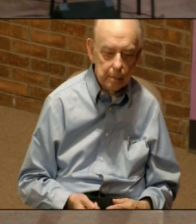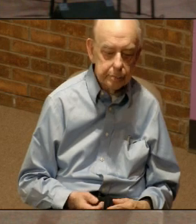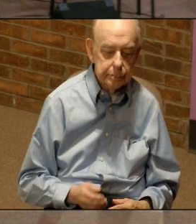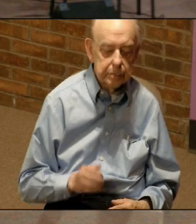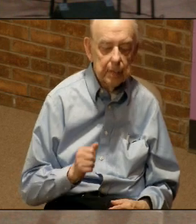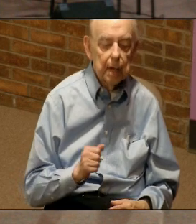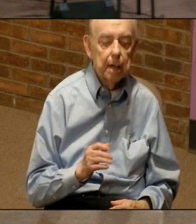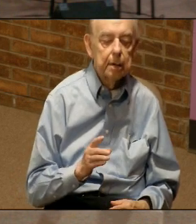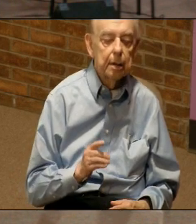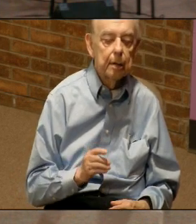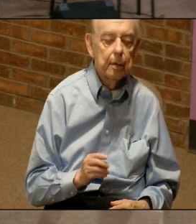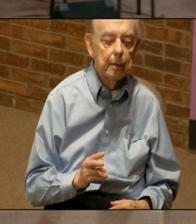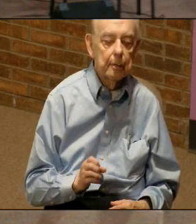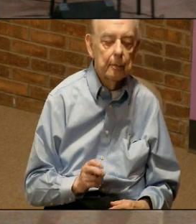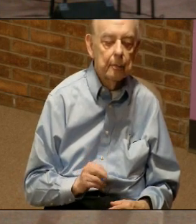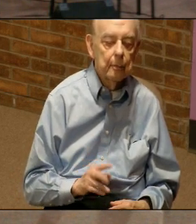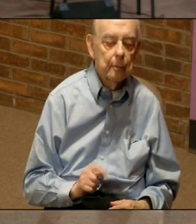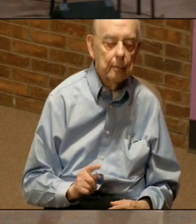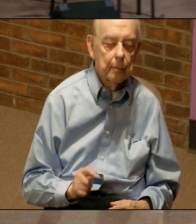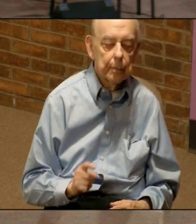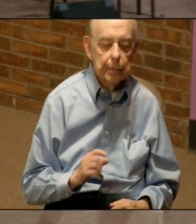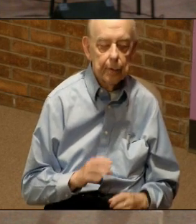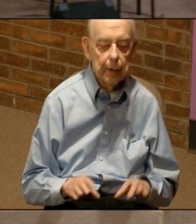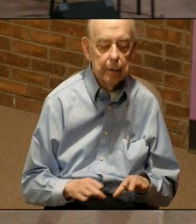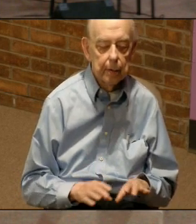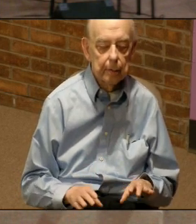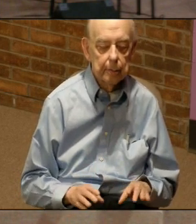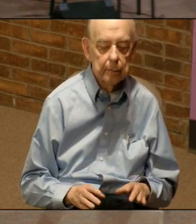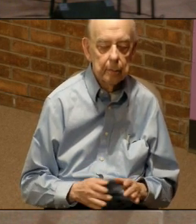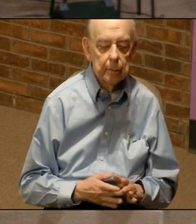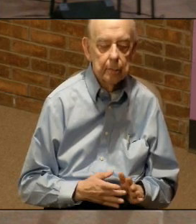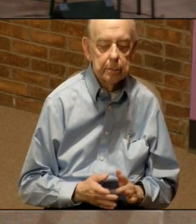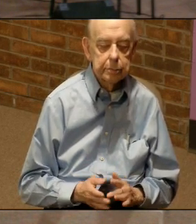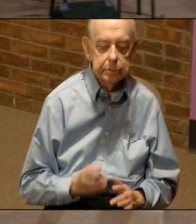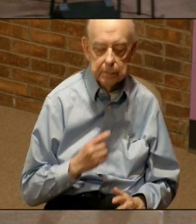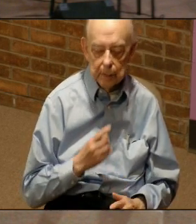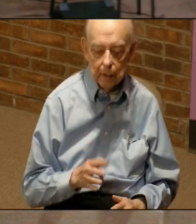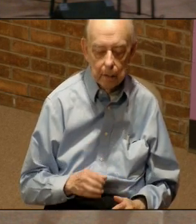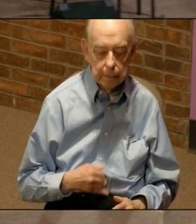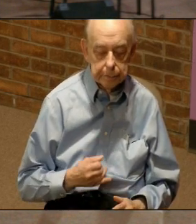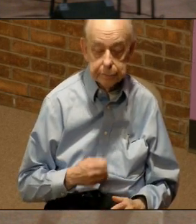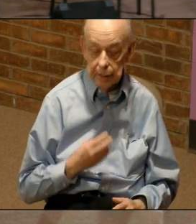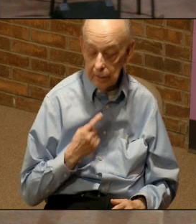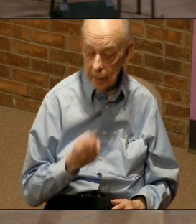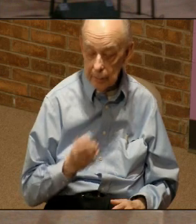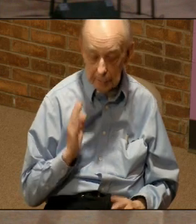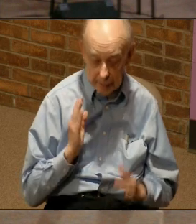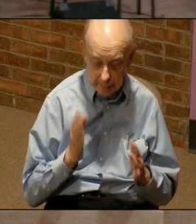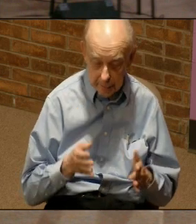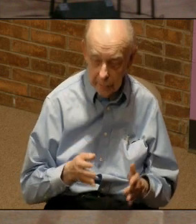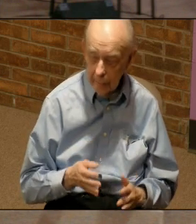Advent to the activity. And so what Jesus speaks to John, he says, listen,